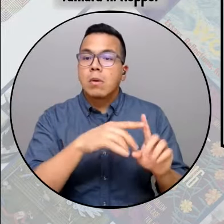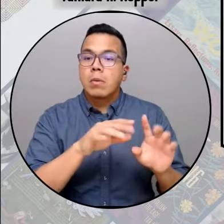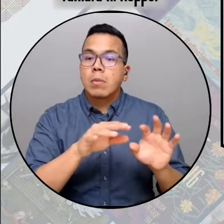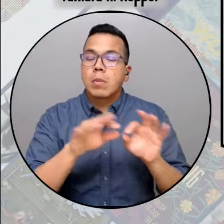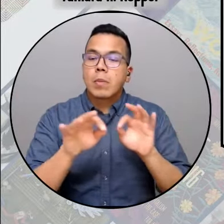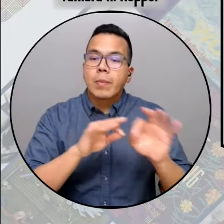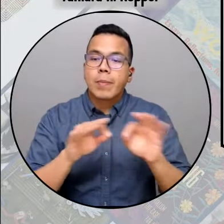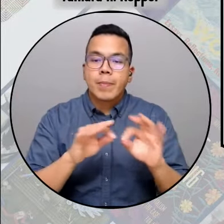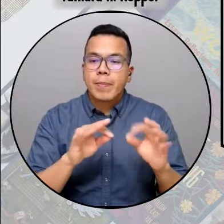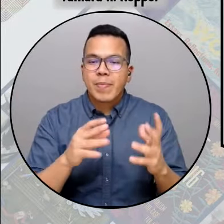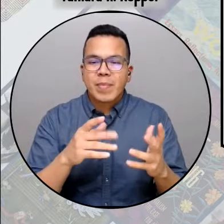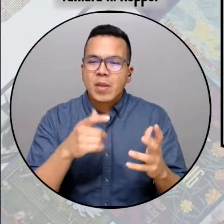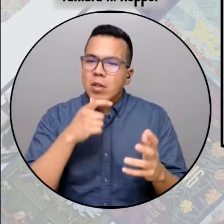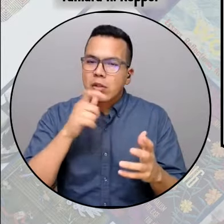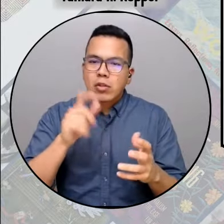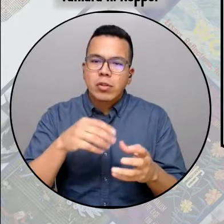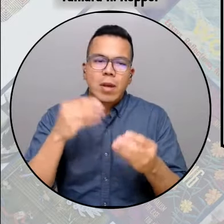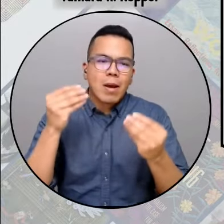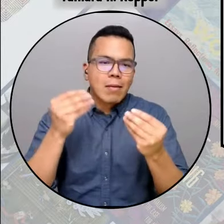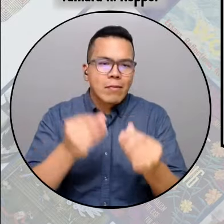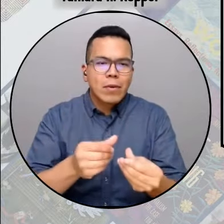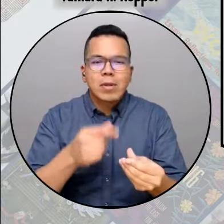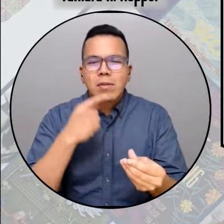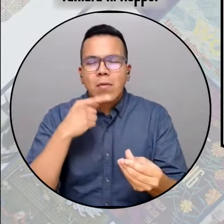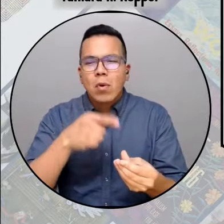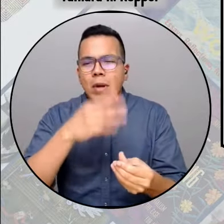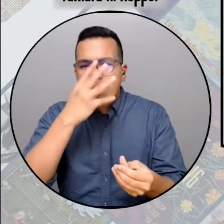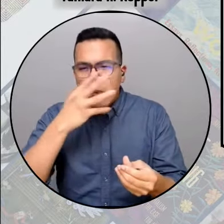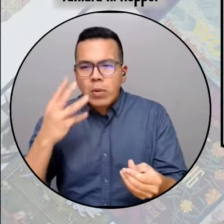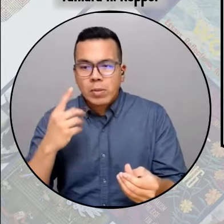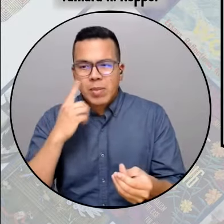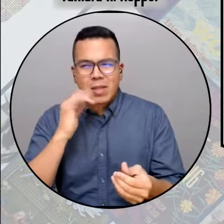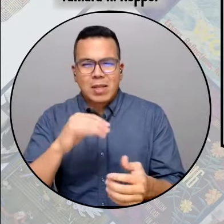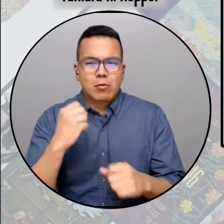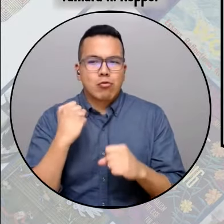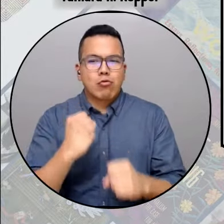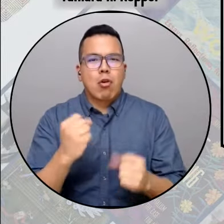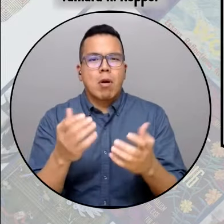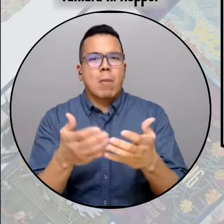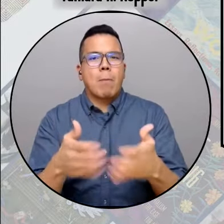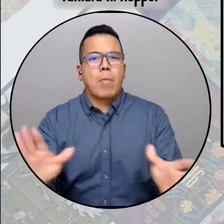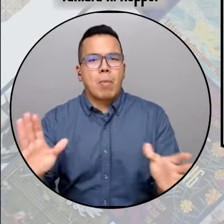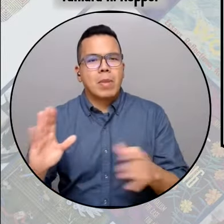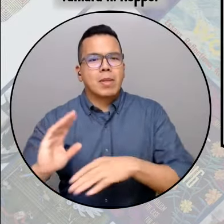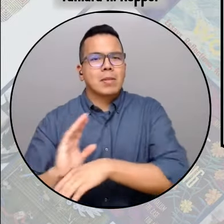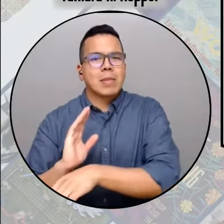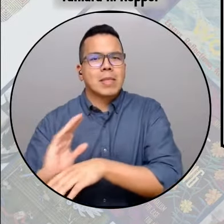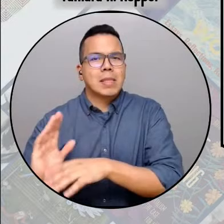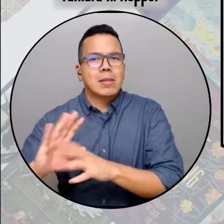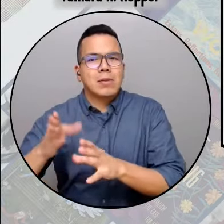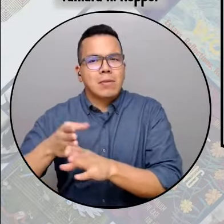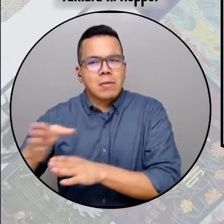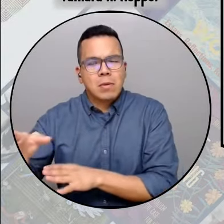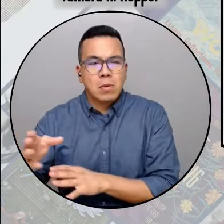terms of, you know, kind of a strong public sector and so forth, right? And so I highly recommend this book.